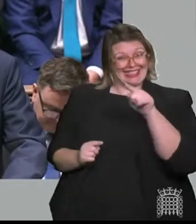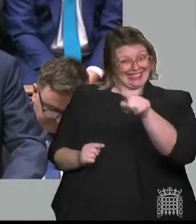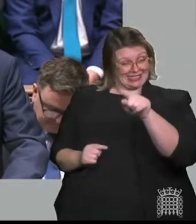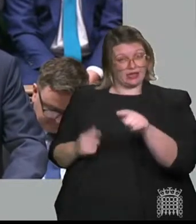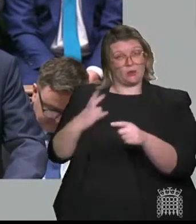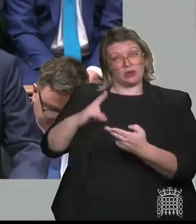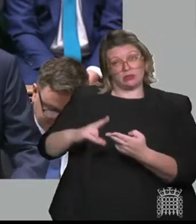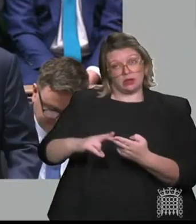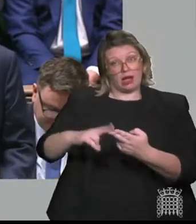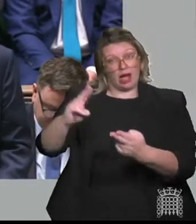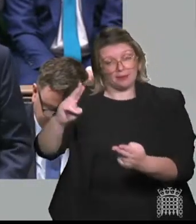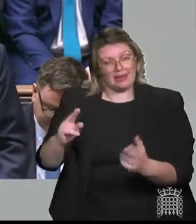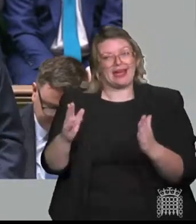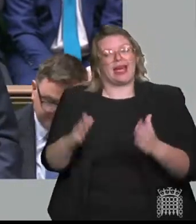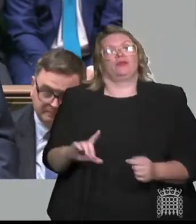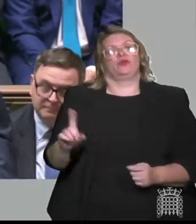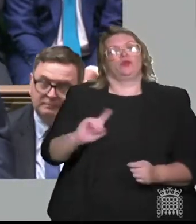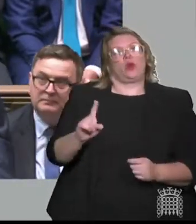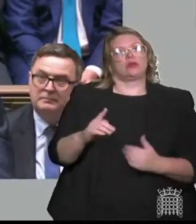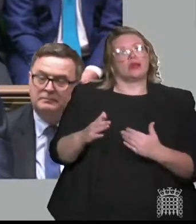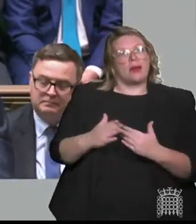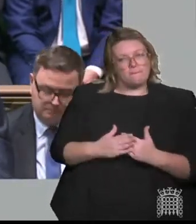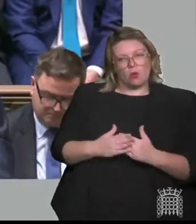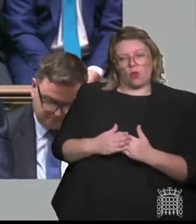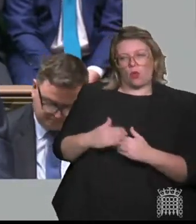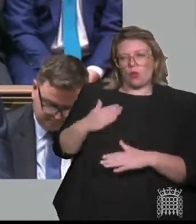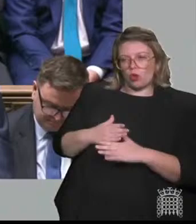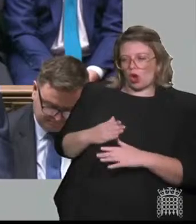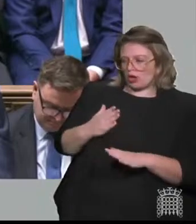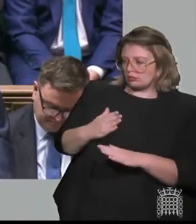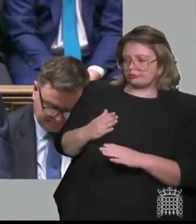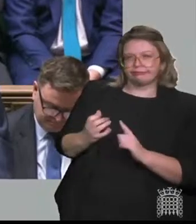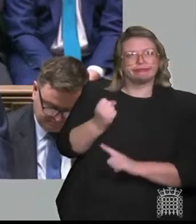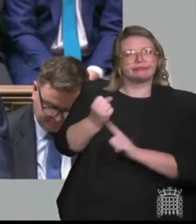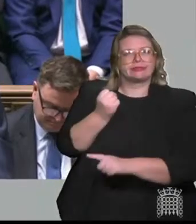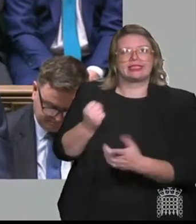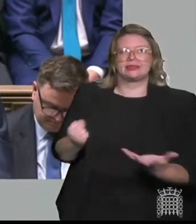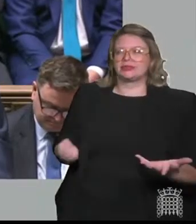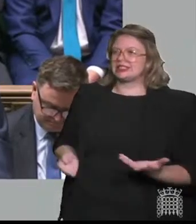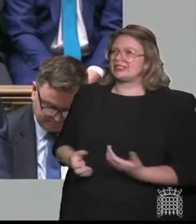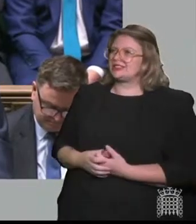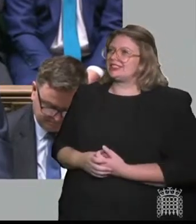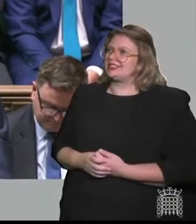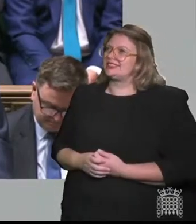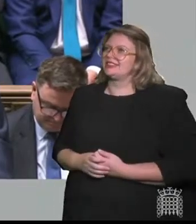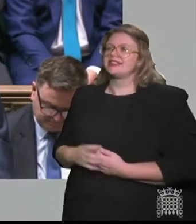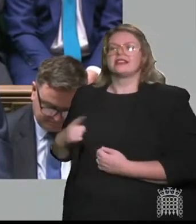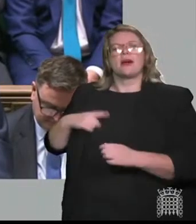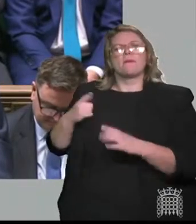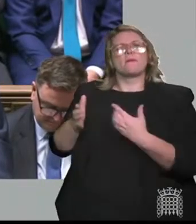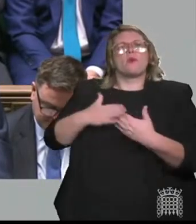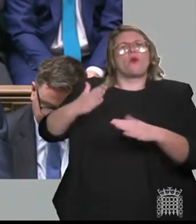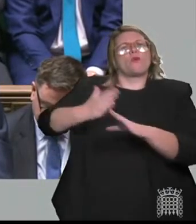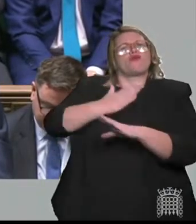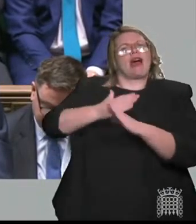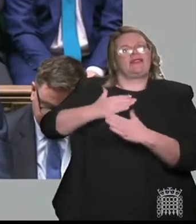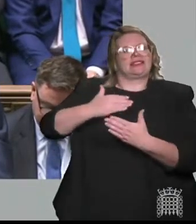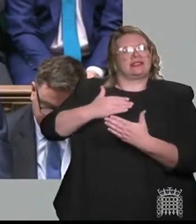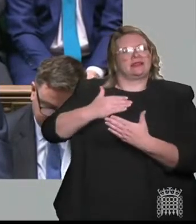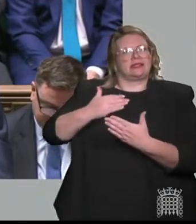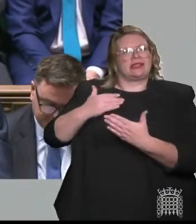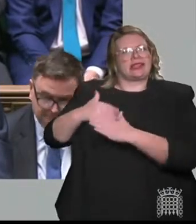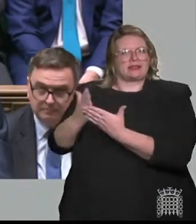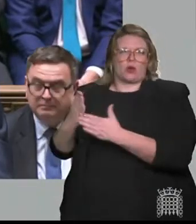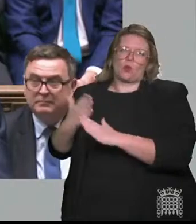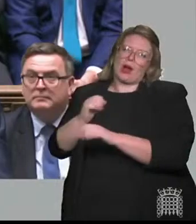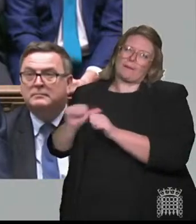higher, we need higher productivity. The private sector is more productive in countries like the United